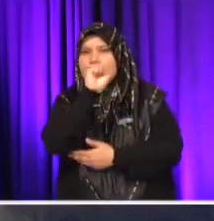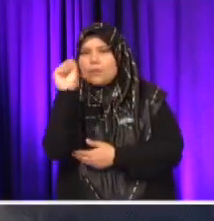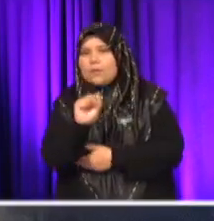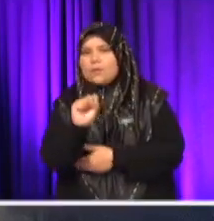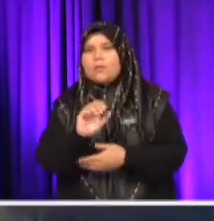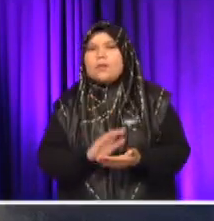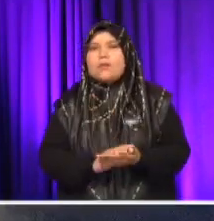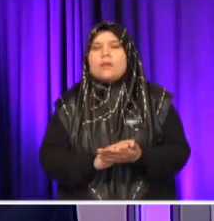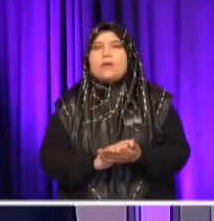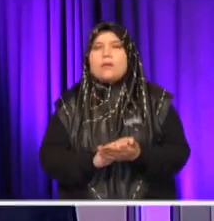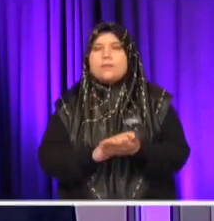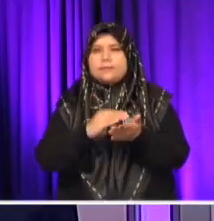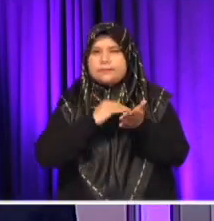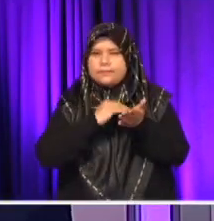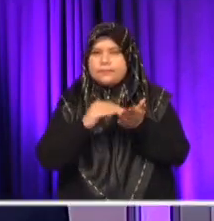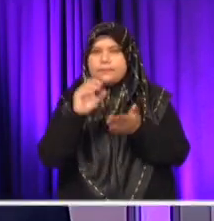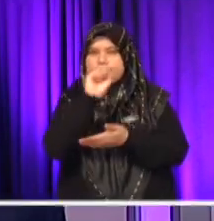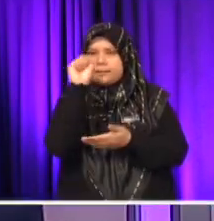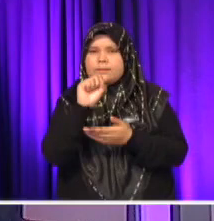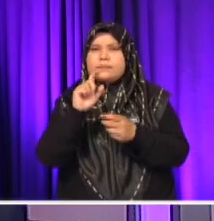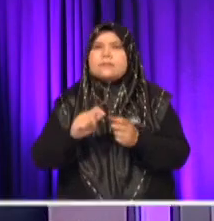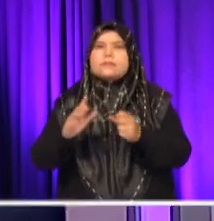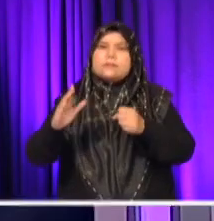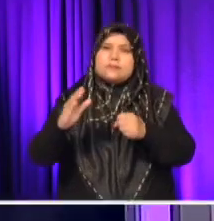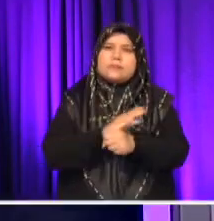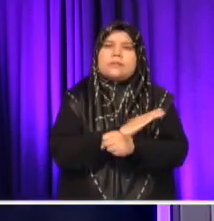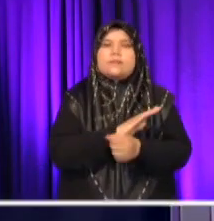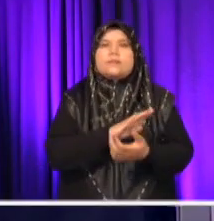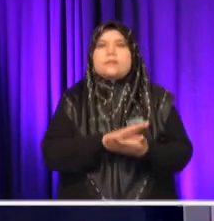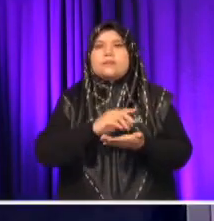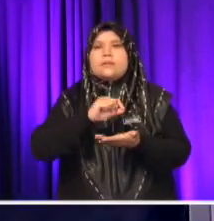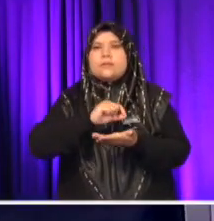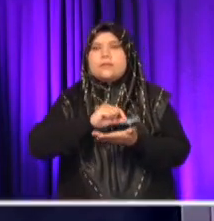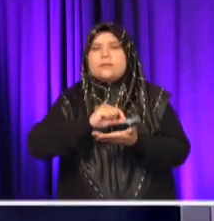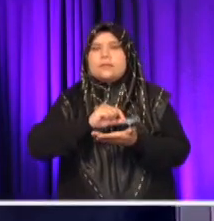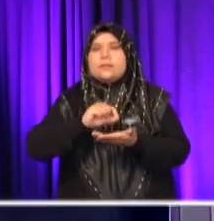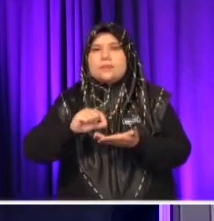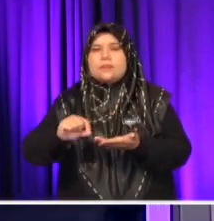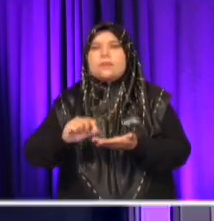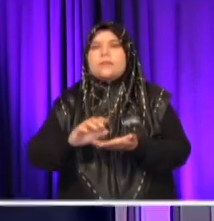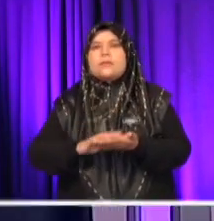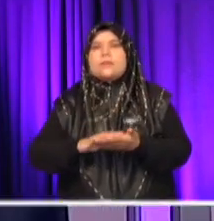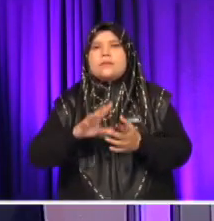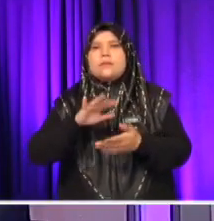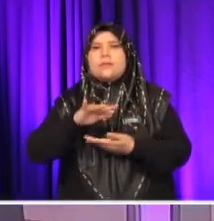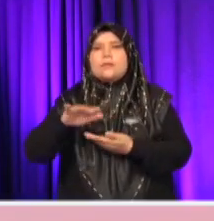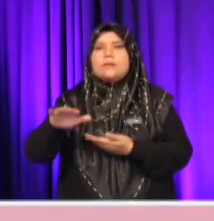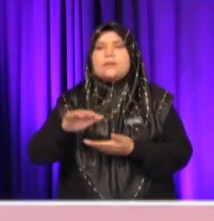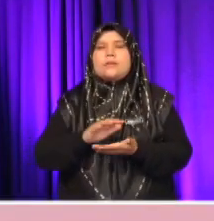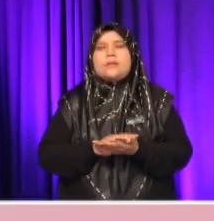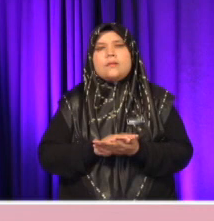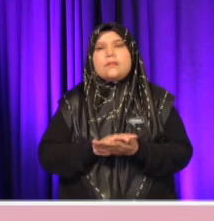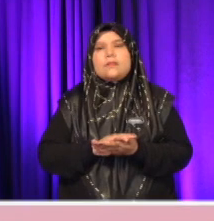particular part, students have to complete incomplete spellings. Okay. So what you see here on the screen